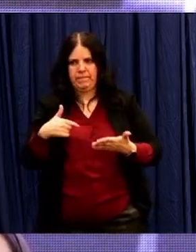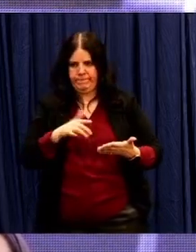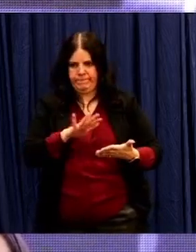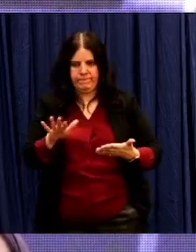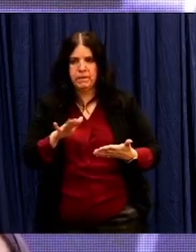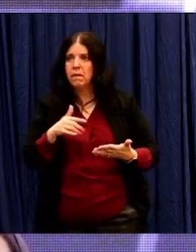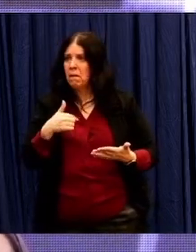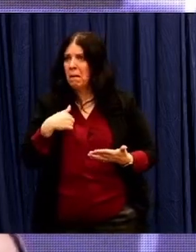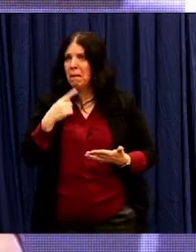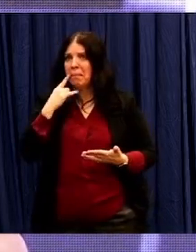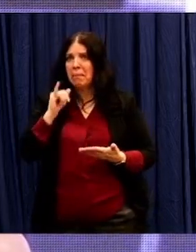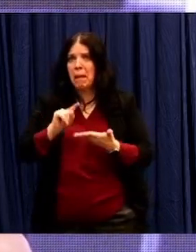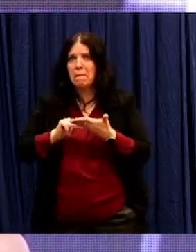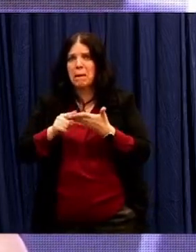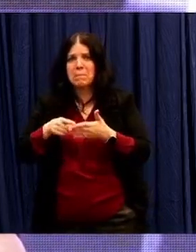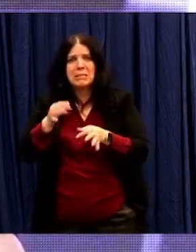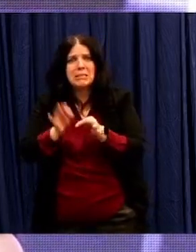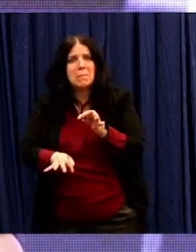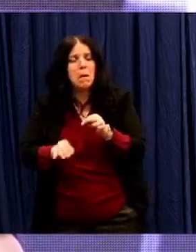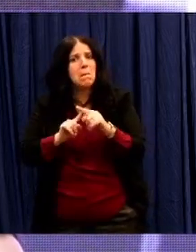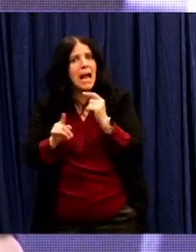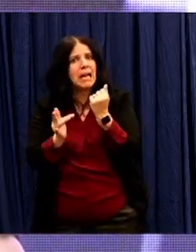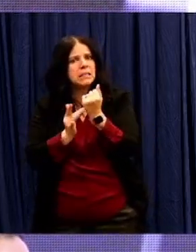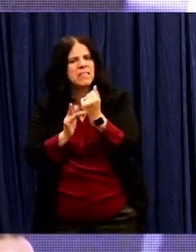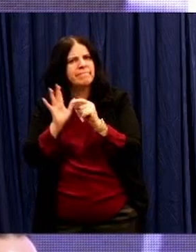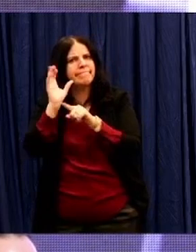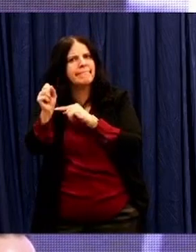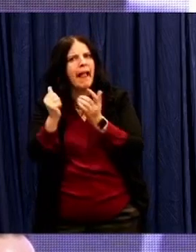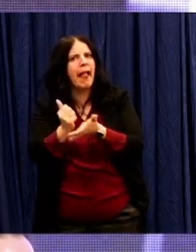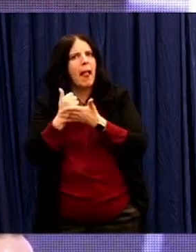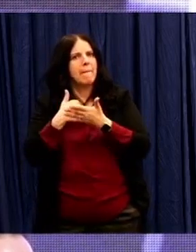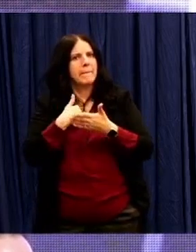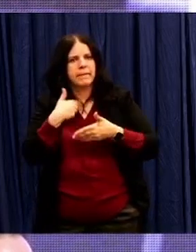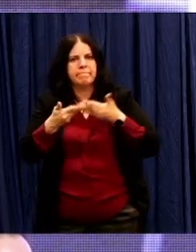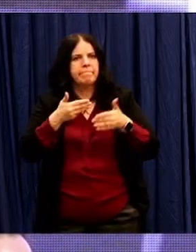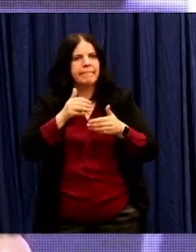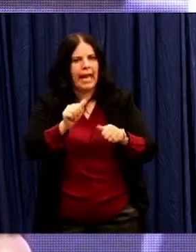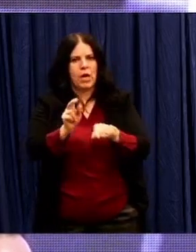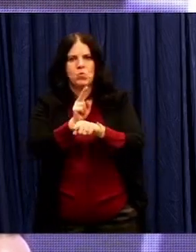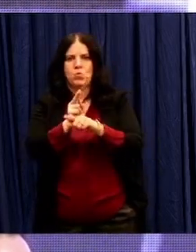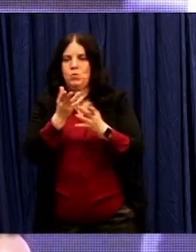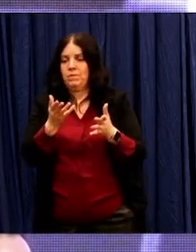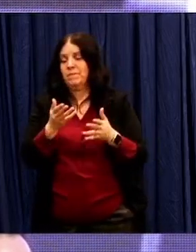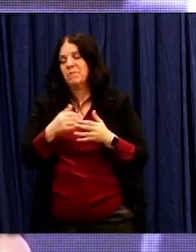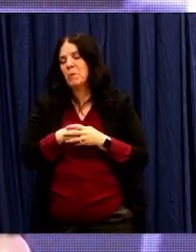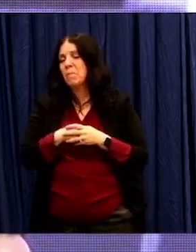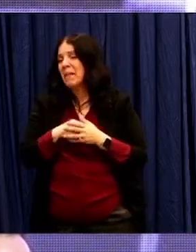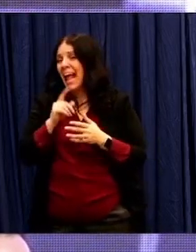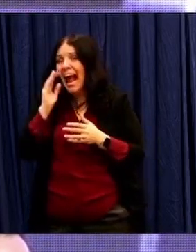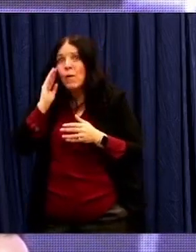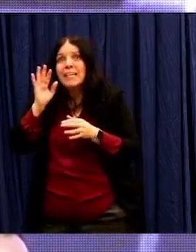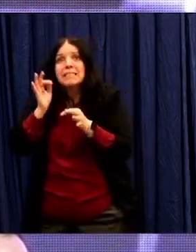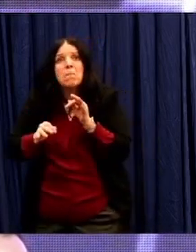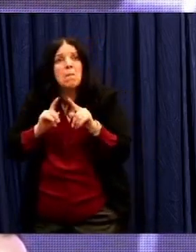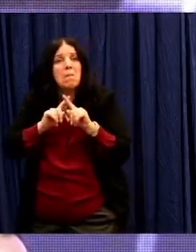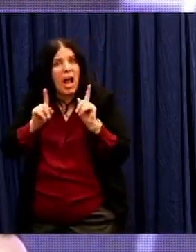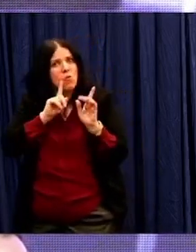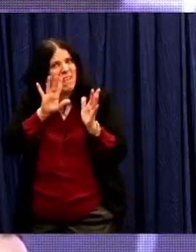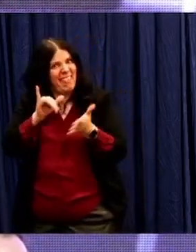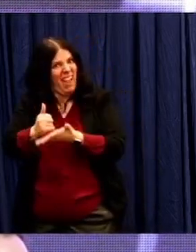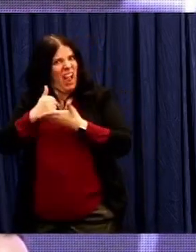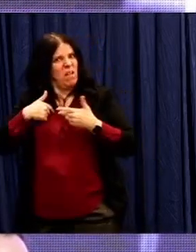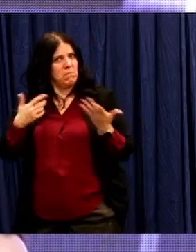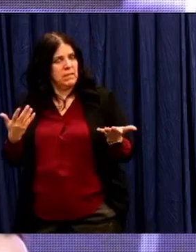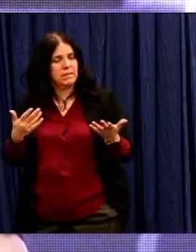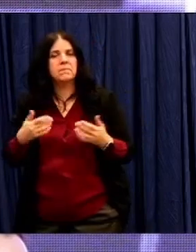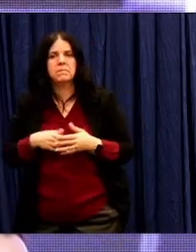my 2 cents. That's where I'll end it for now and keep it, any questions to the question and answer portion, and I